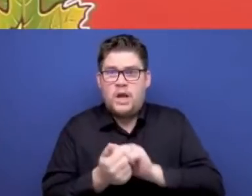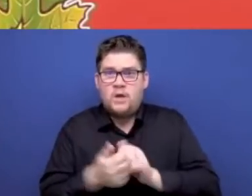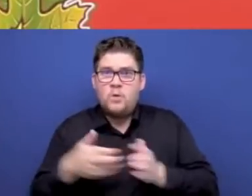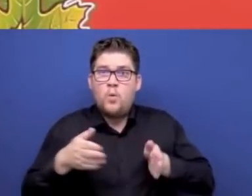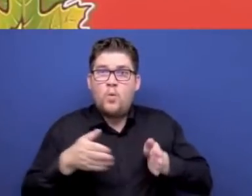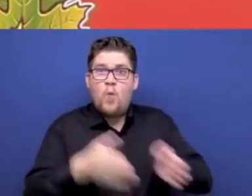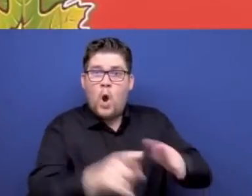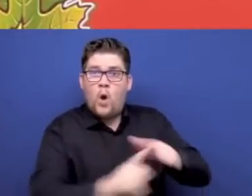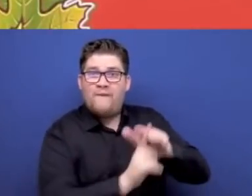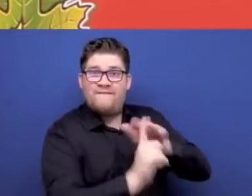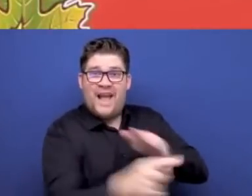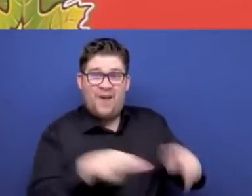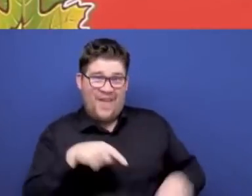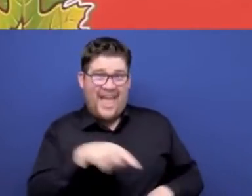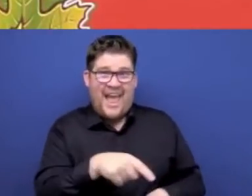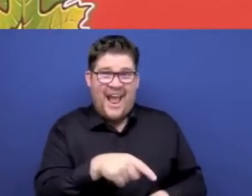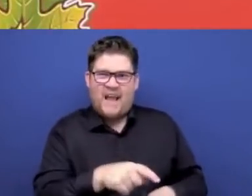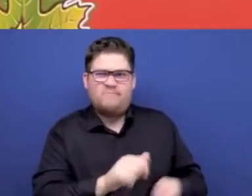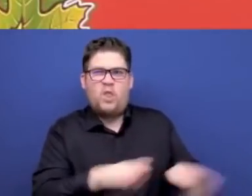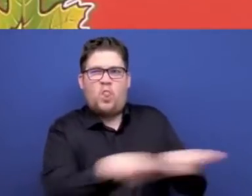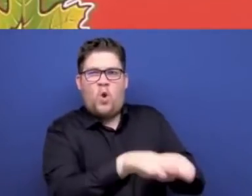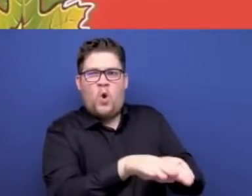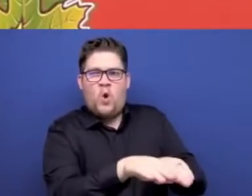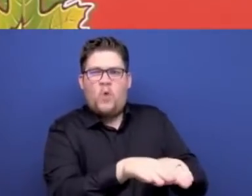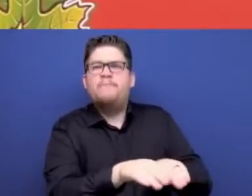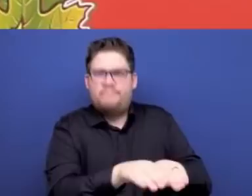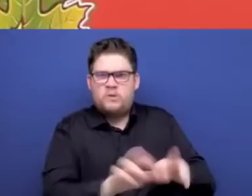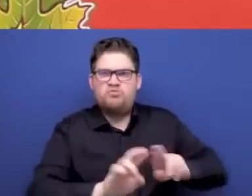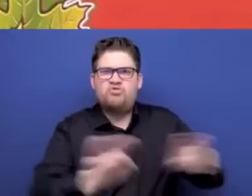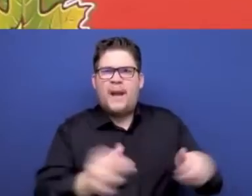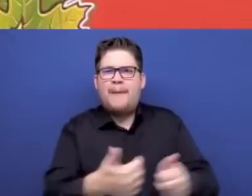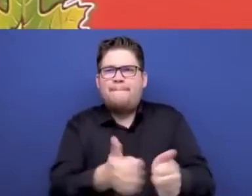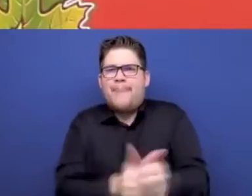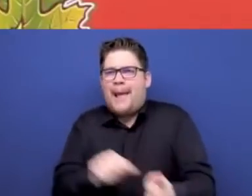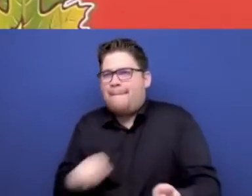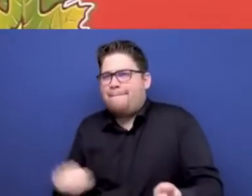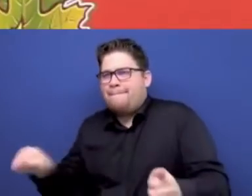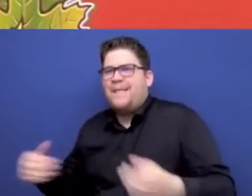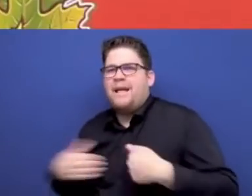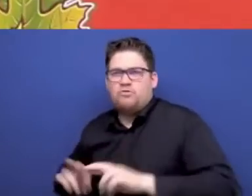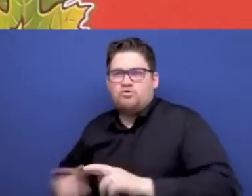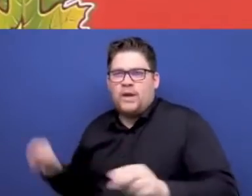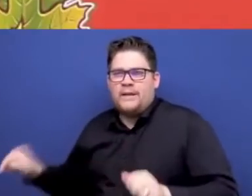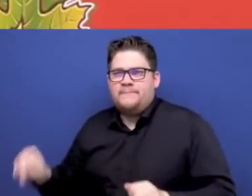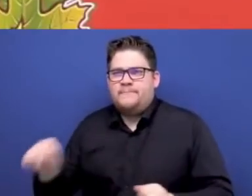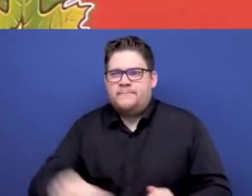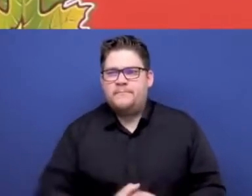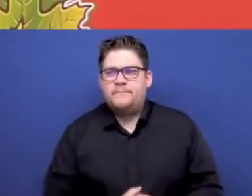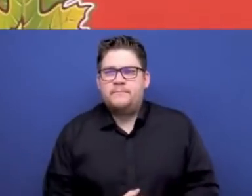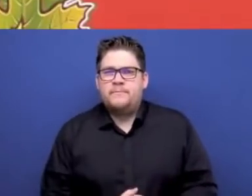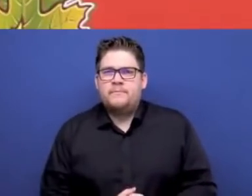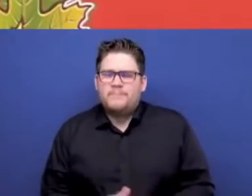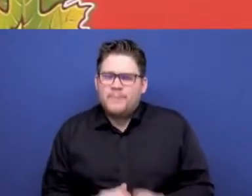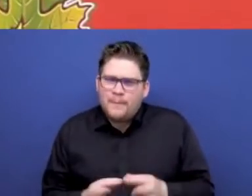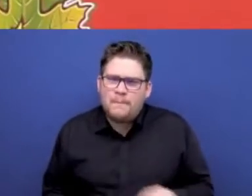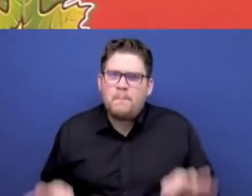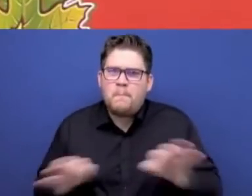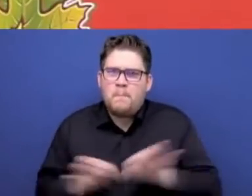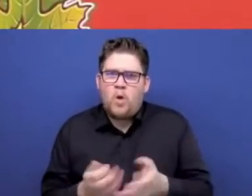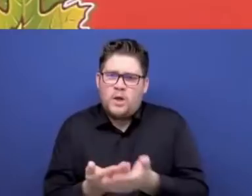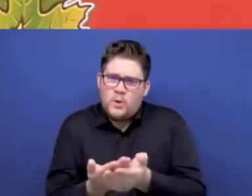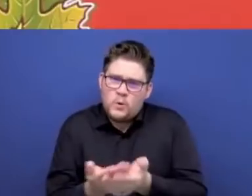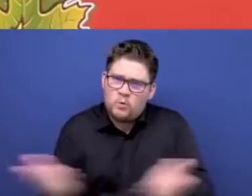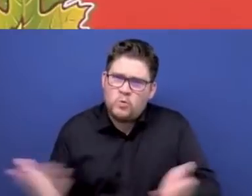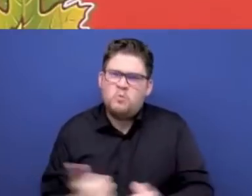being provided by those regional districts. But it's certainly imperative that you are following those evacuation orders and getting out as safely and quickly